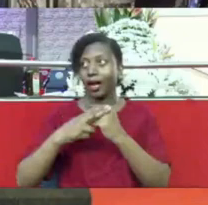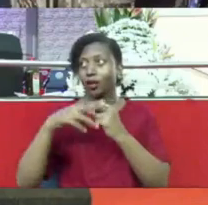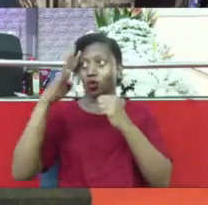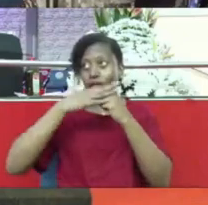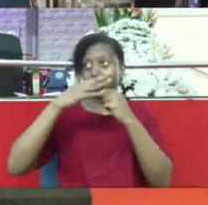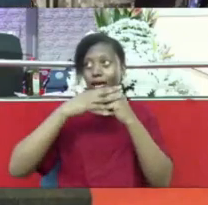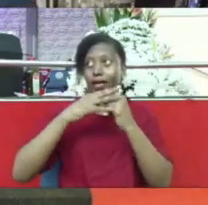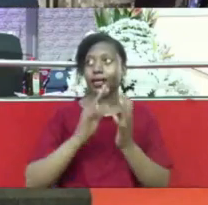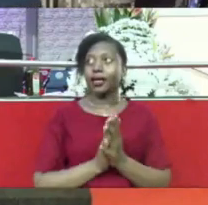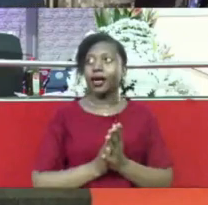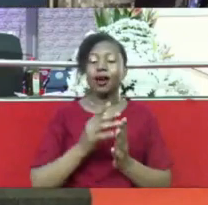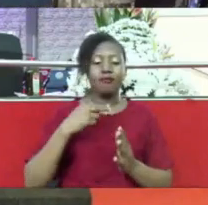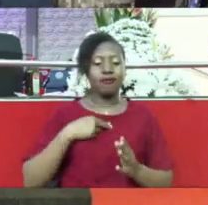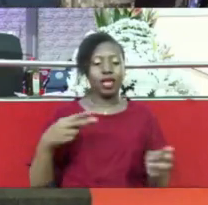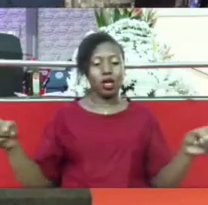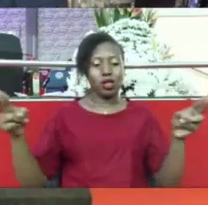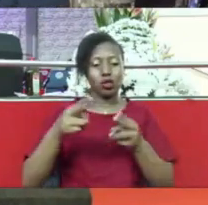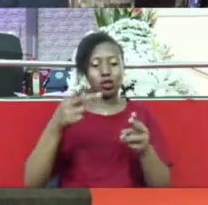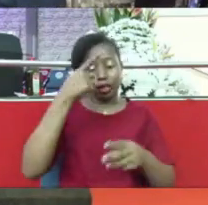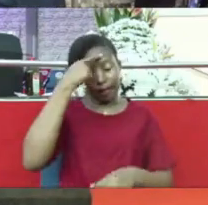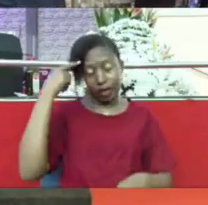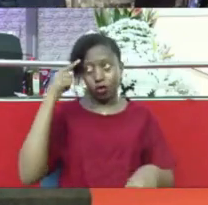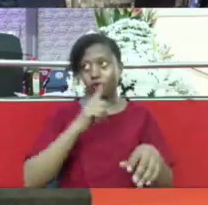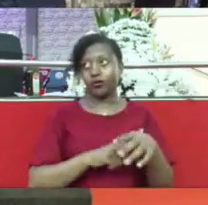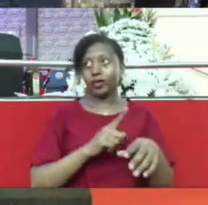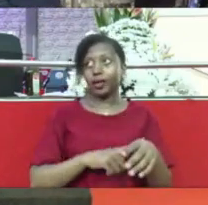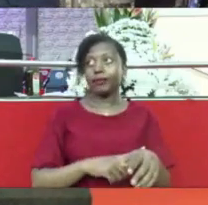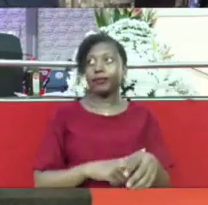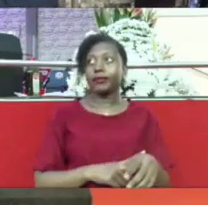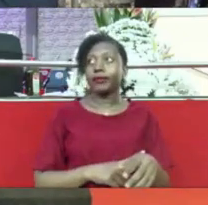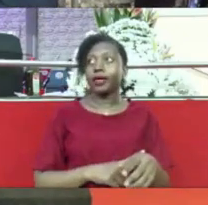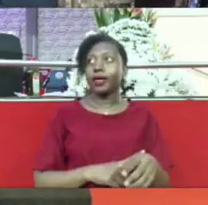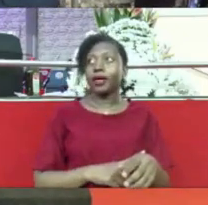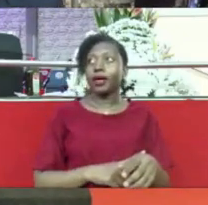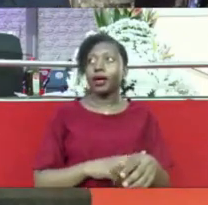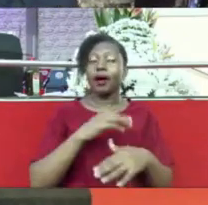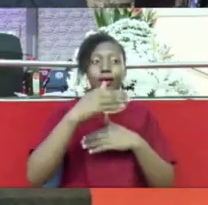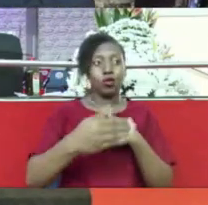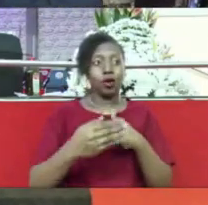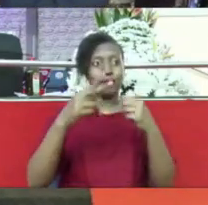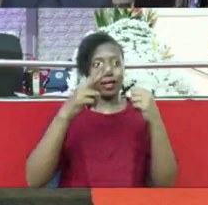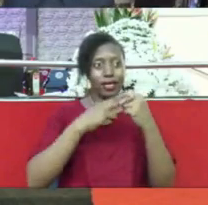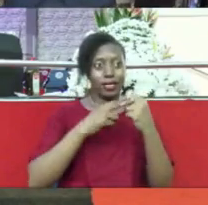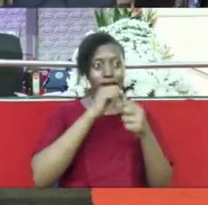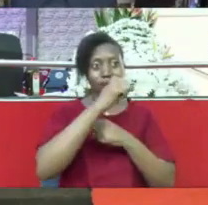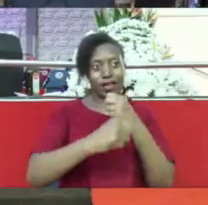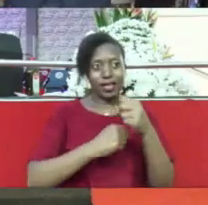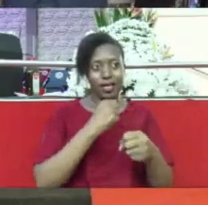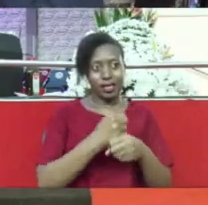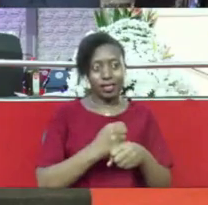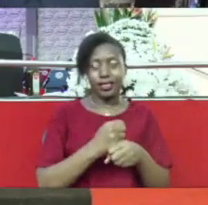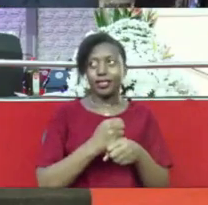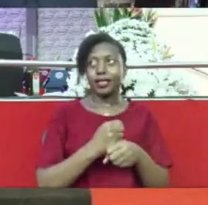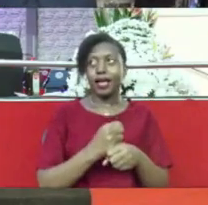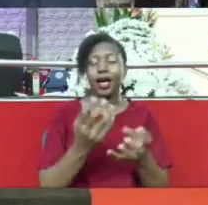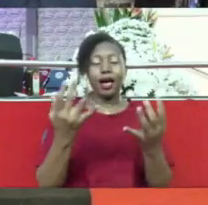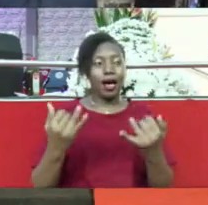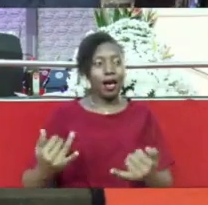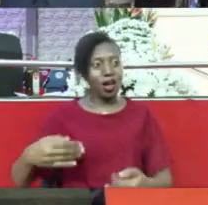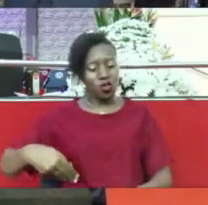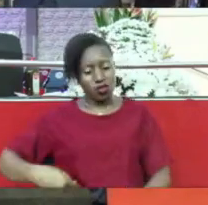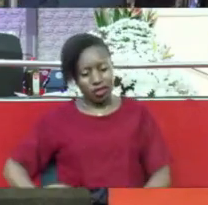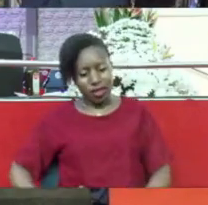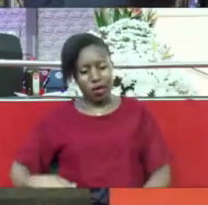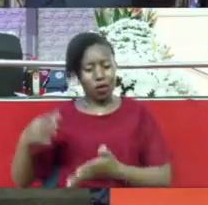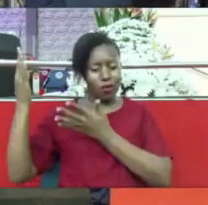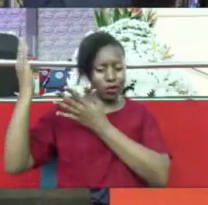I want to paraphrase because of time, when the 7 years were gone. Baada ya miaka saba kuisha. And now Jacob was looking forward to